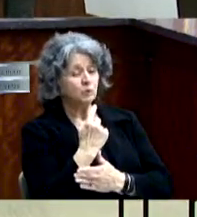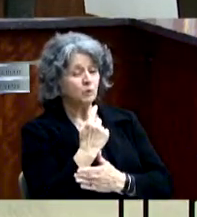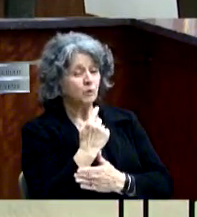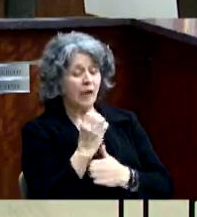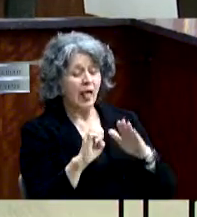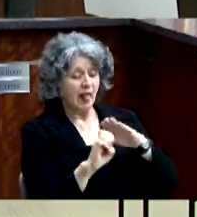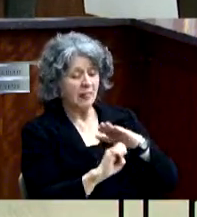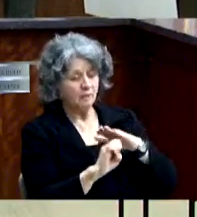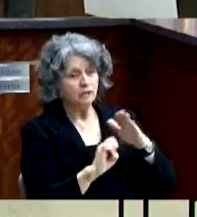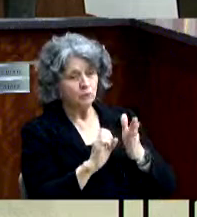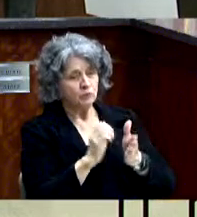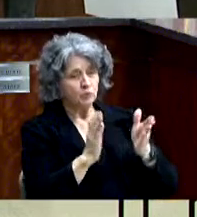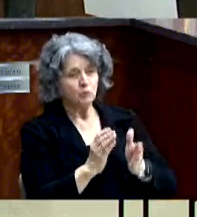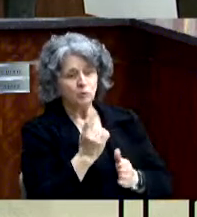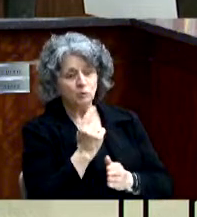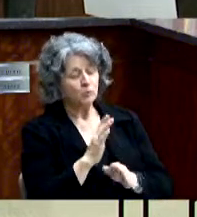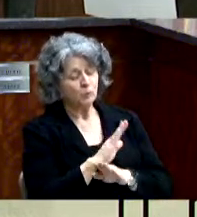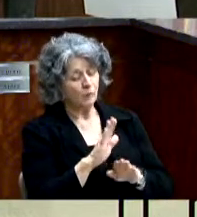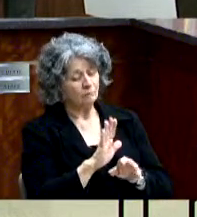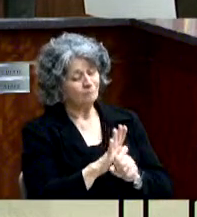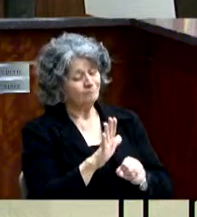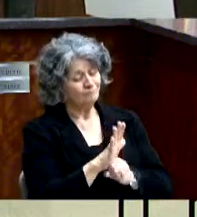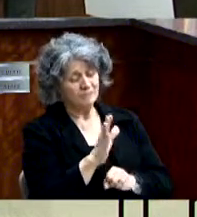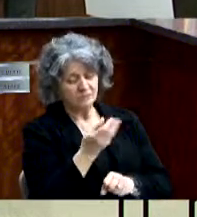elementary students, and they are